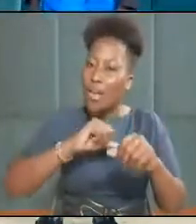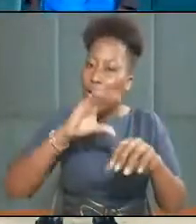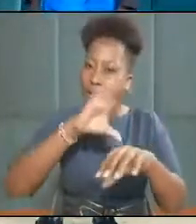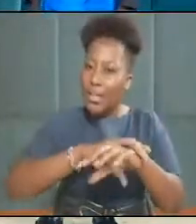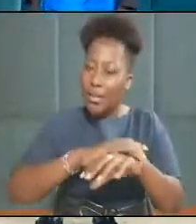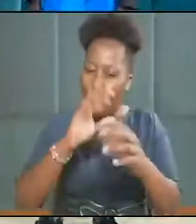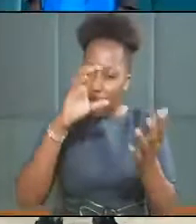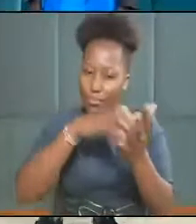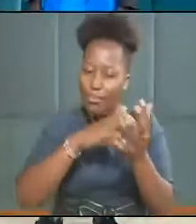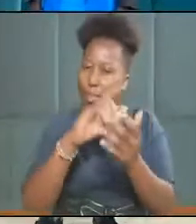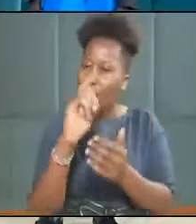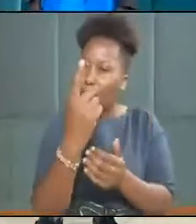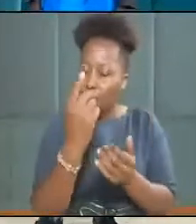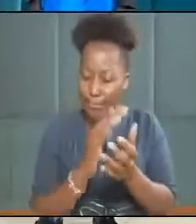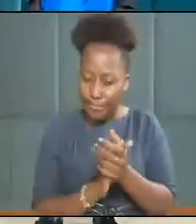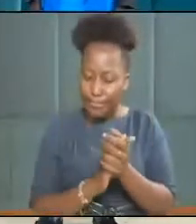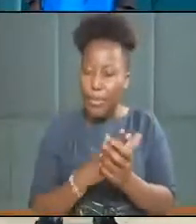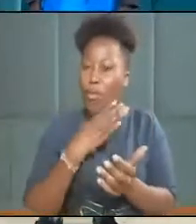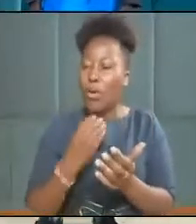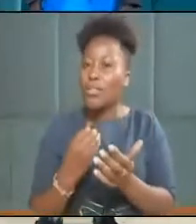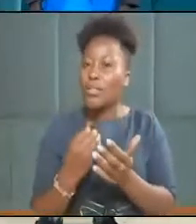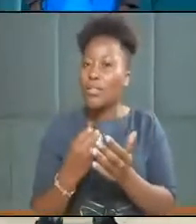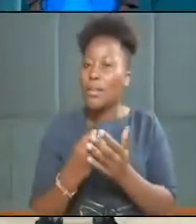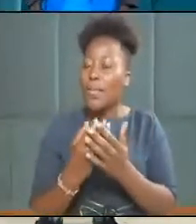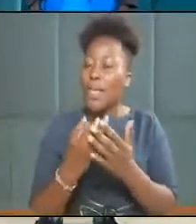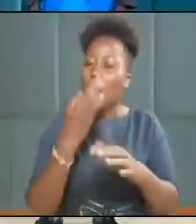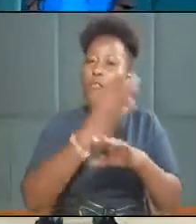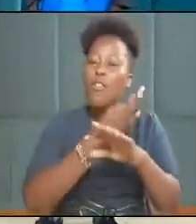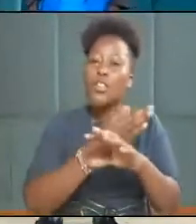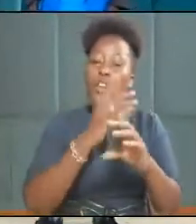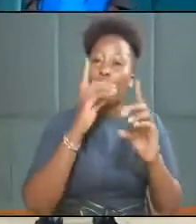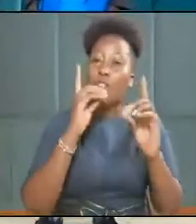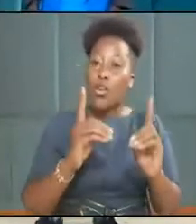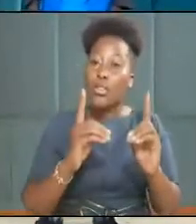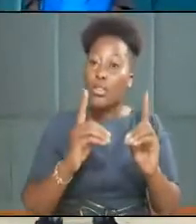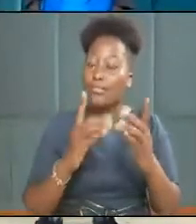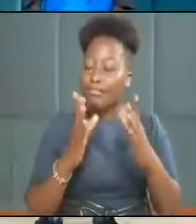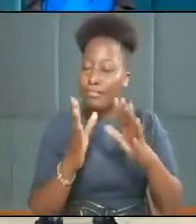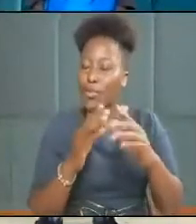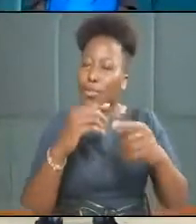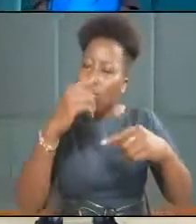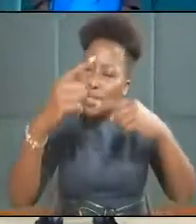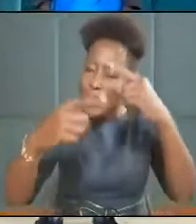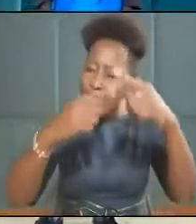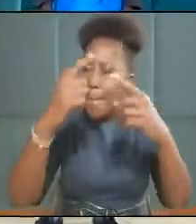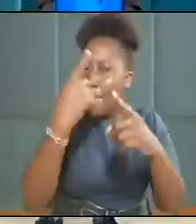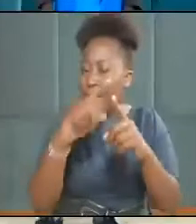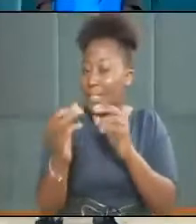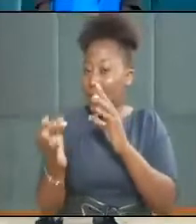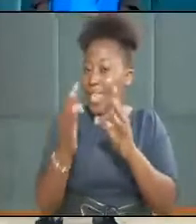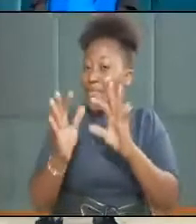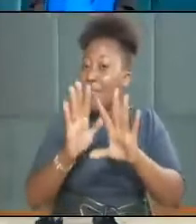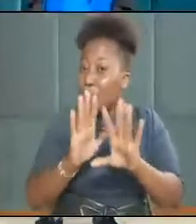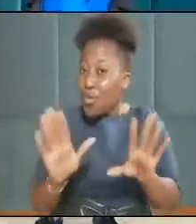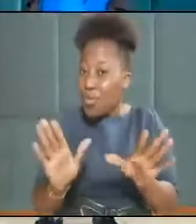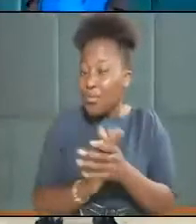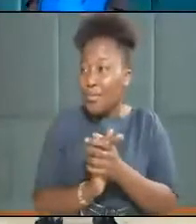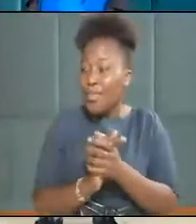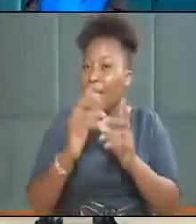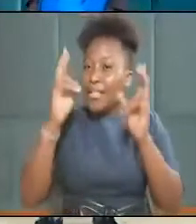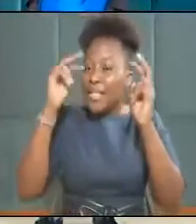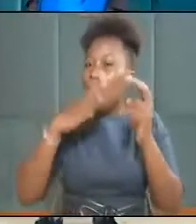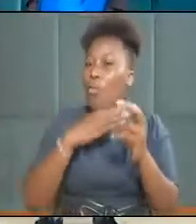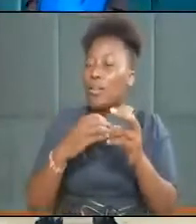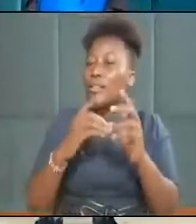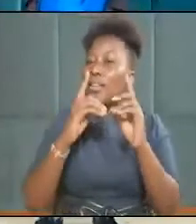situation. He first wanted the false doctrine of righteousness by works to succeed. But if it did not, Satan